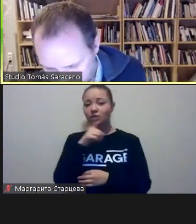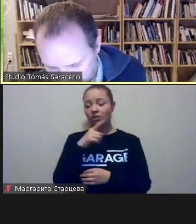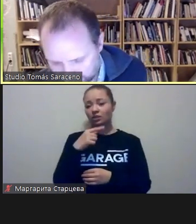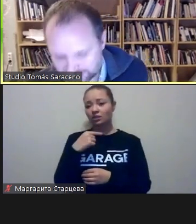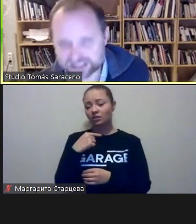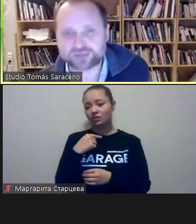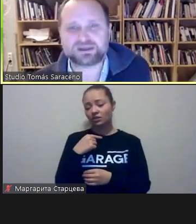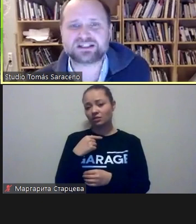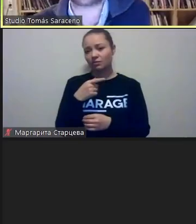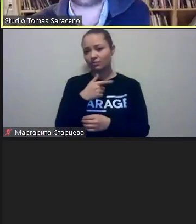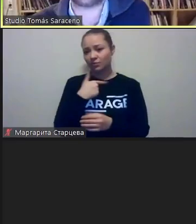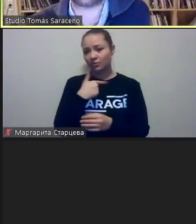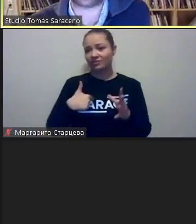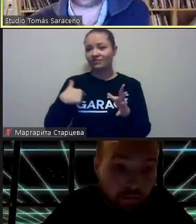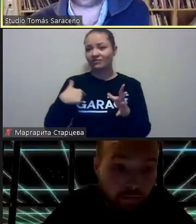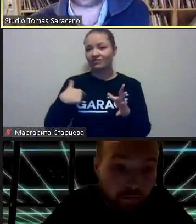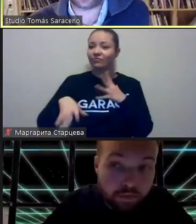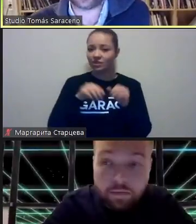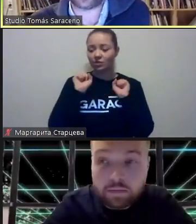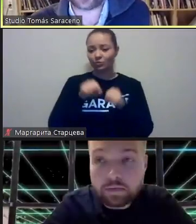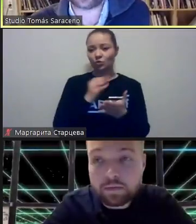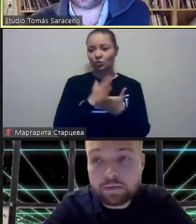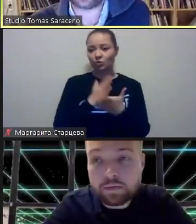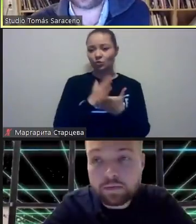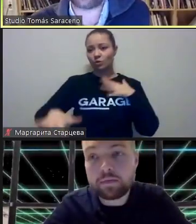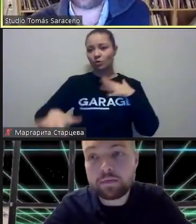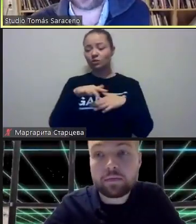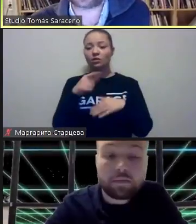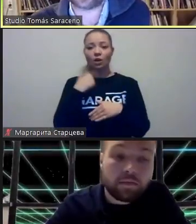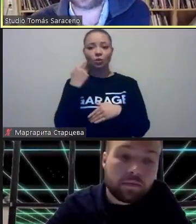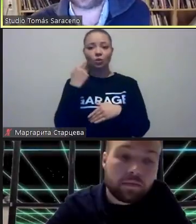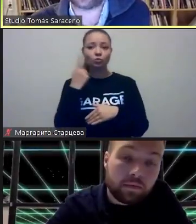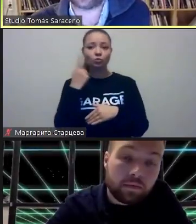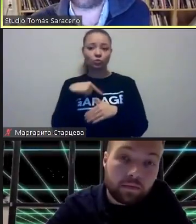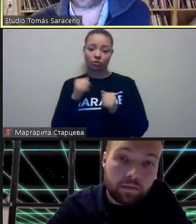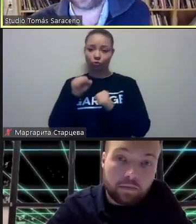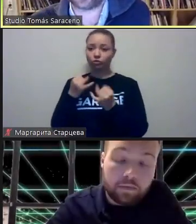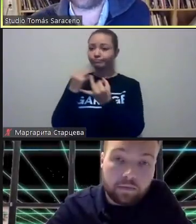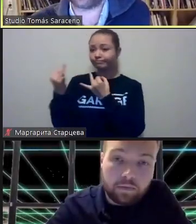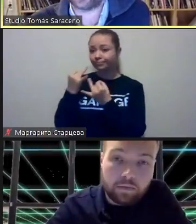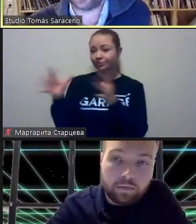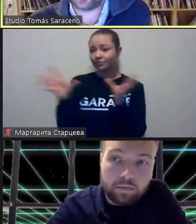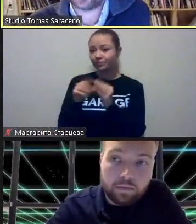we can start the conversation, but just only to add, here we are in a place that